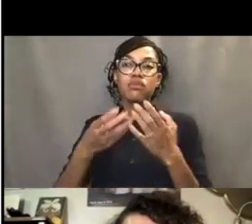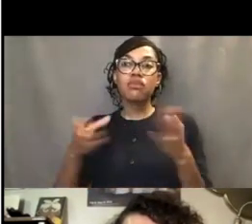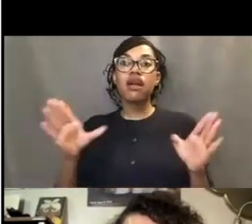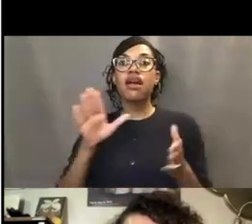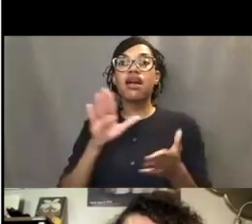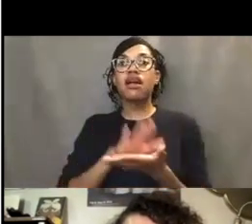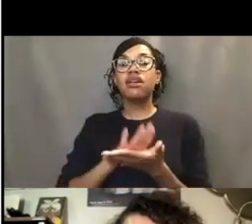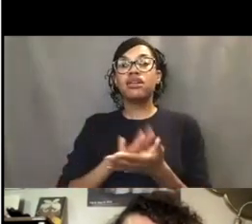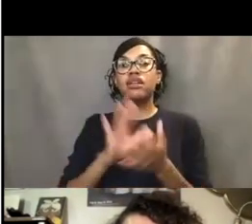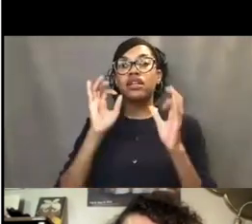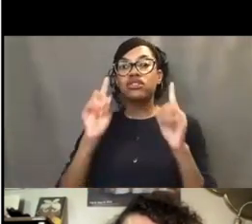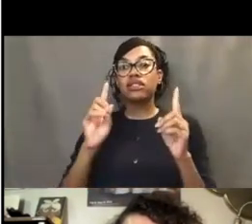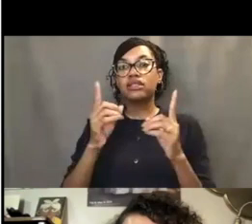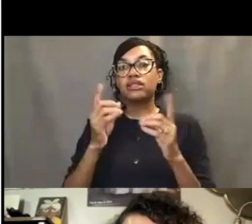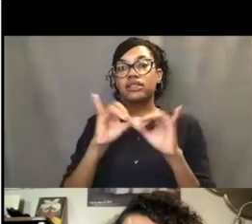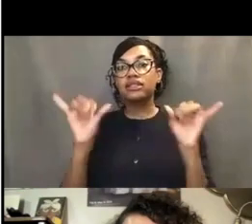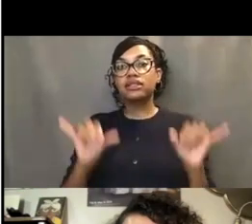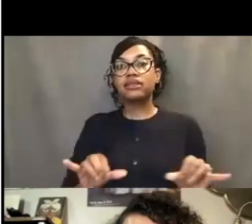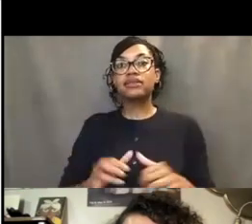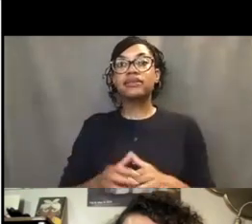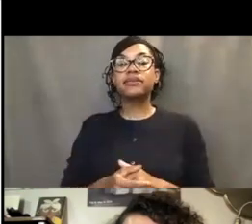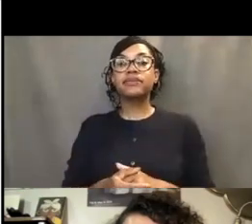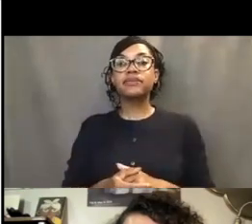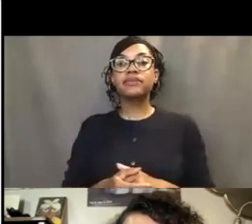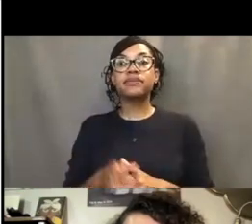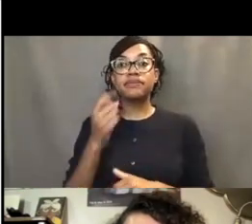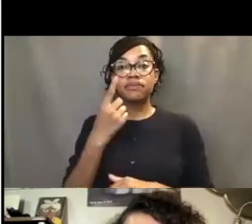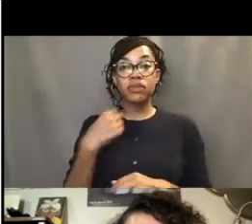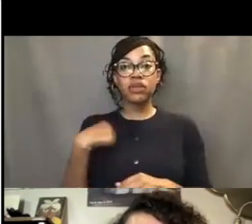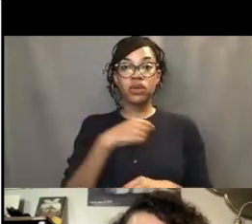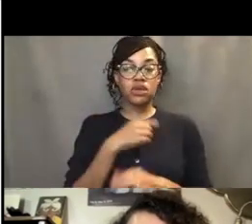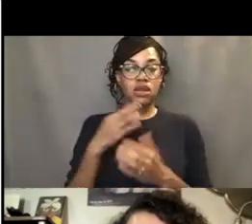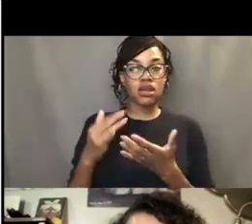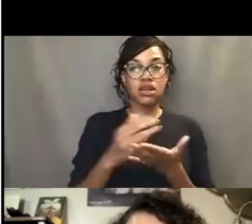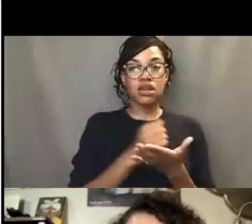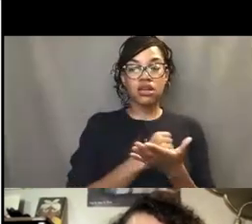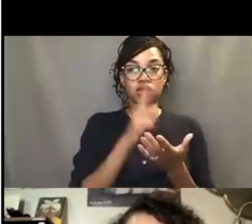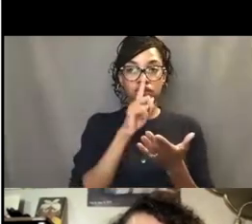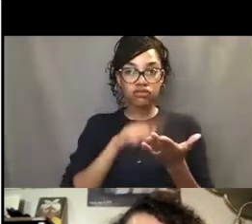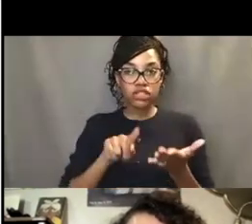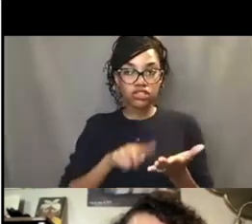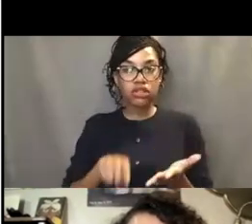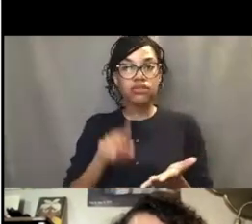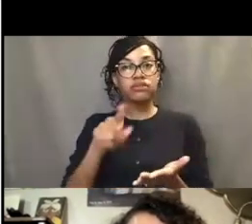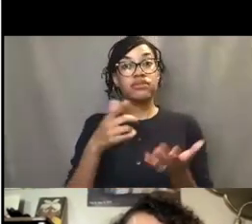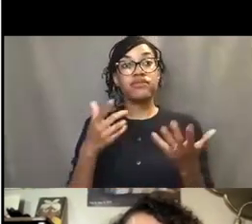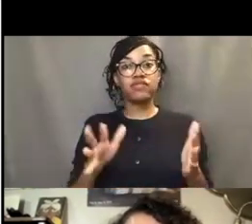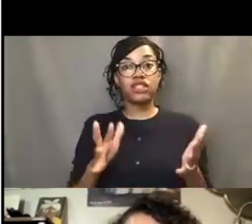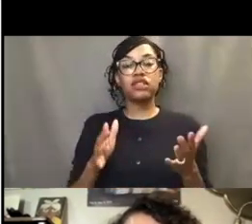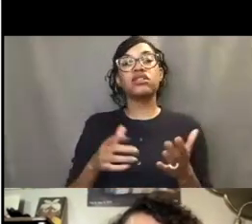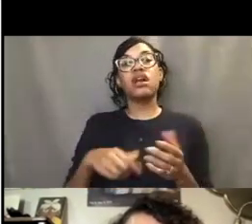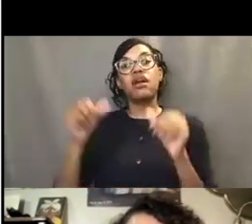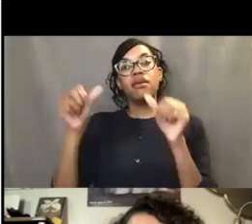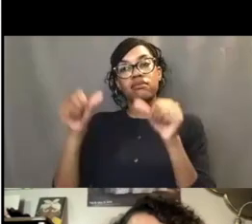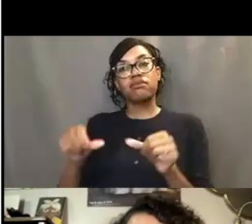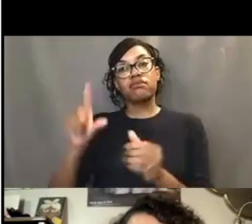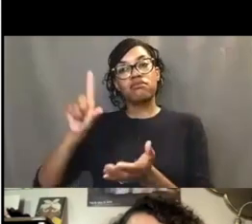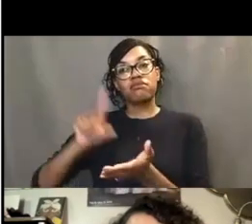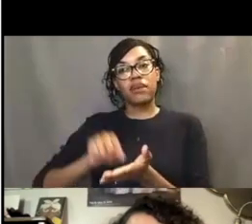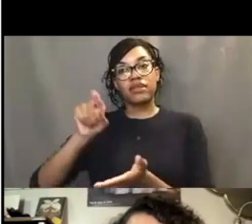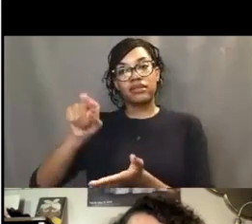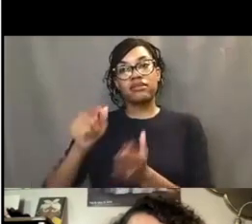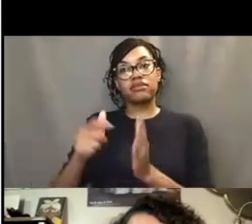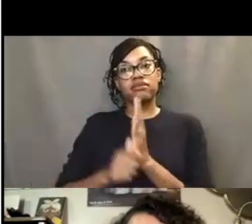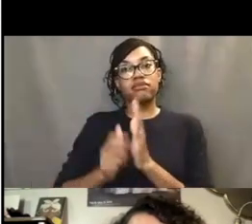Out of the community meetings and surveys, Schools and Communities United published a booklet pictured here, Fulfill the Promise, the Schools